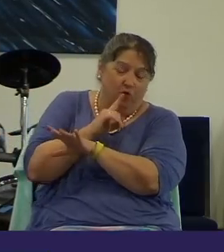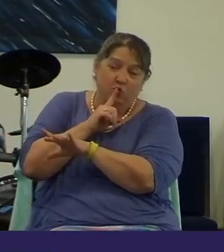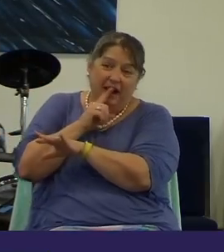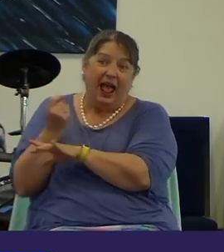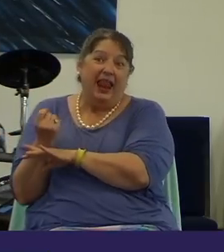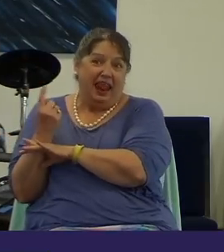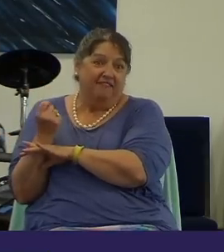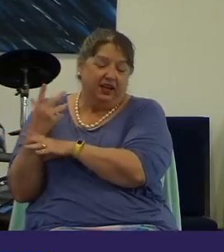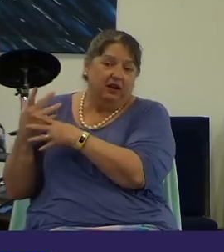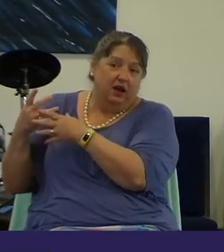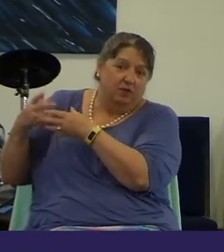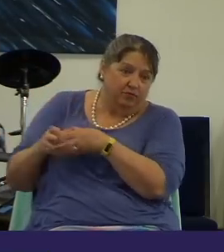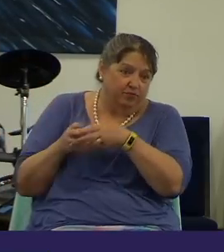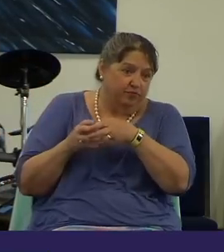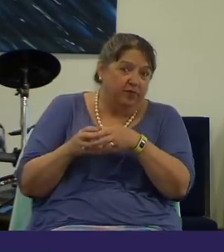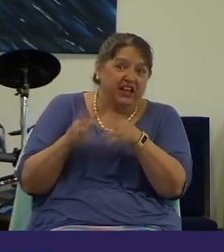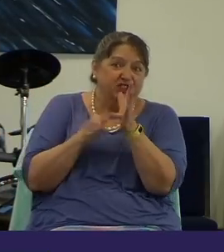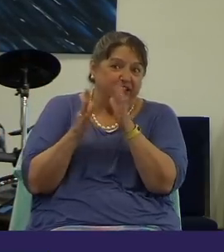of Gethsemane.